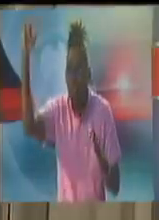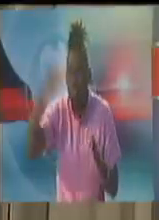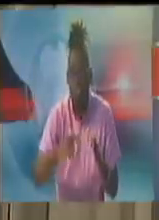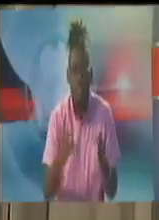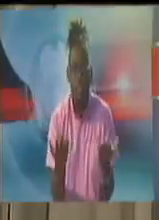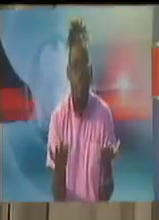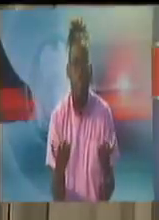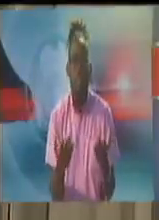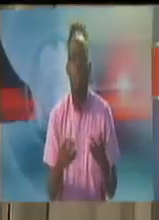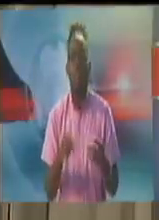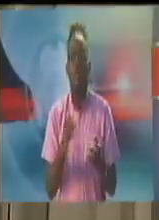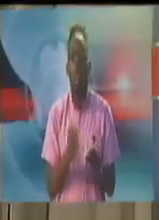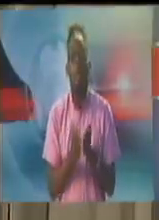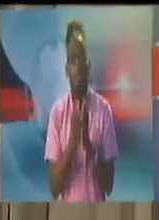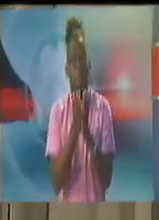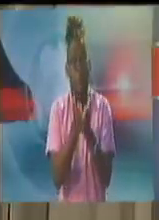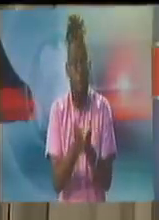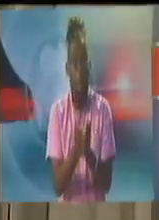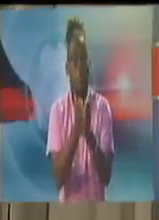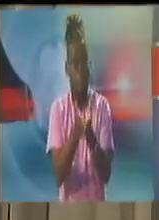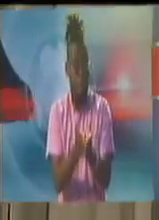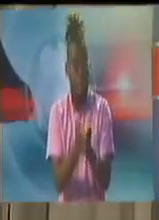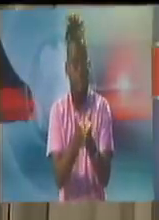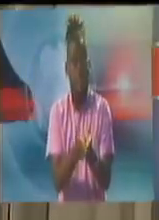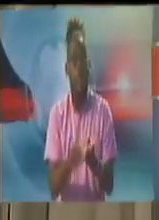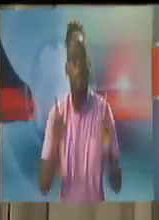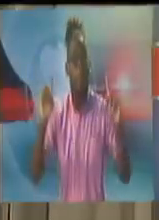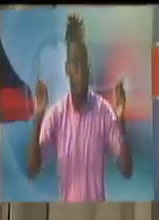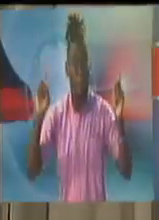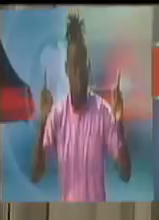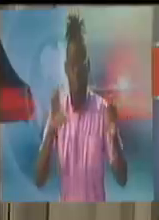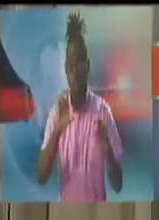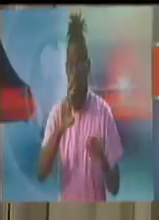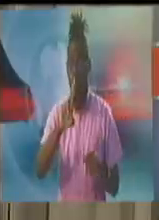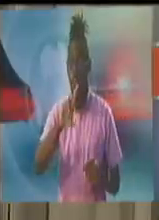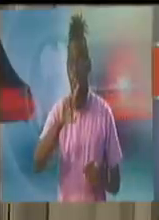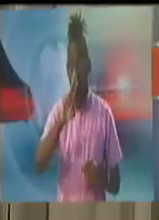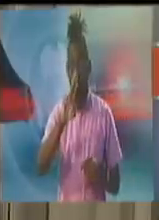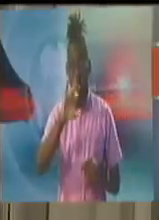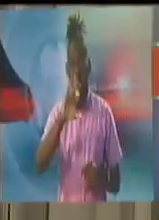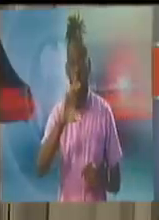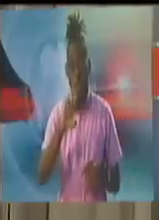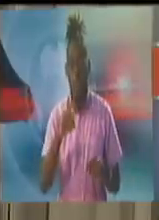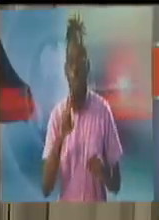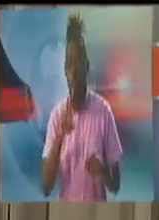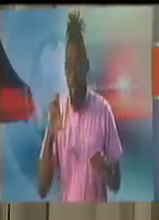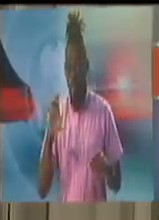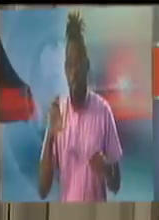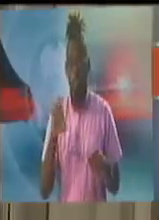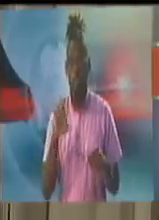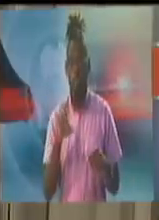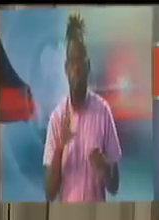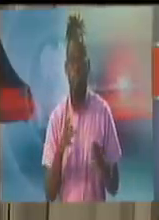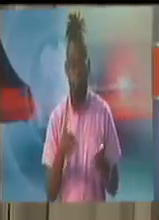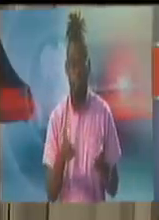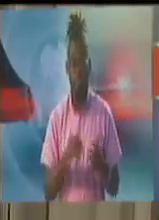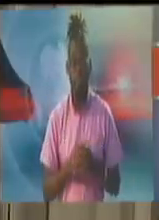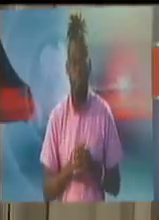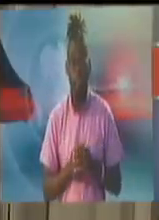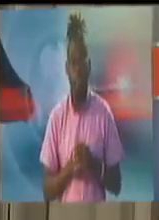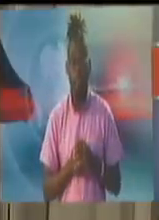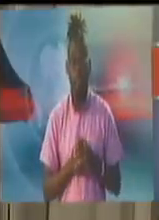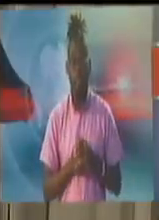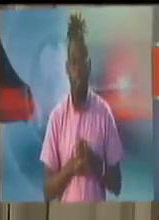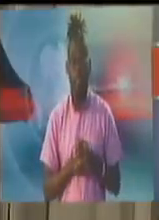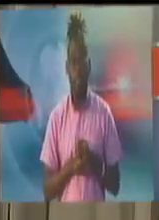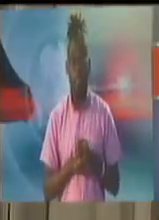cruise ship, that's hundreds. So it's more than scores. And then second, your second question, I am not one, you should know by